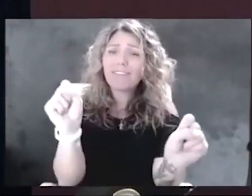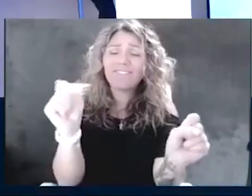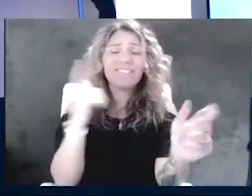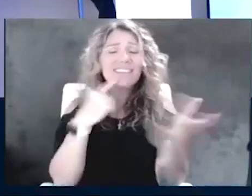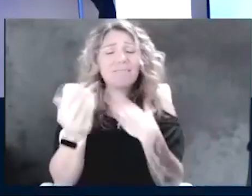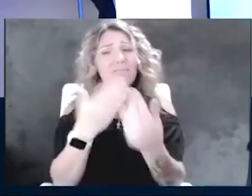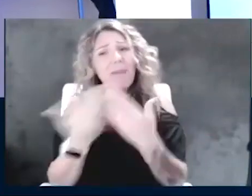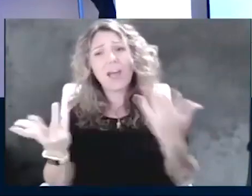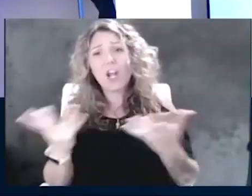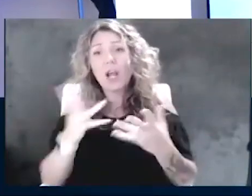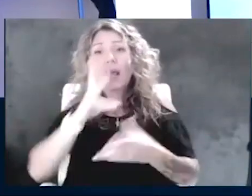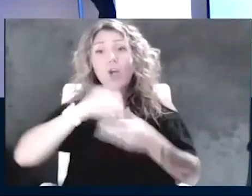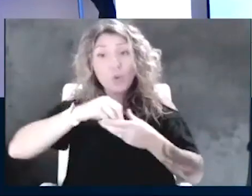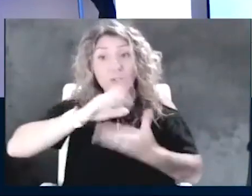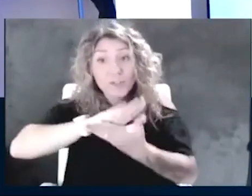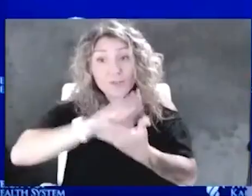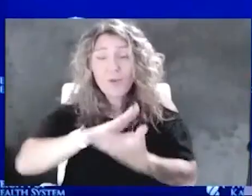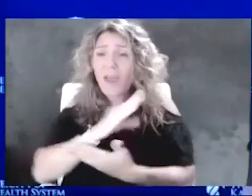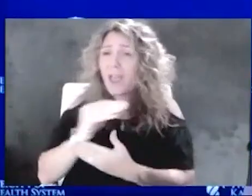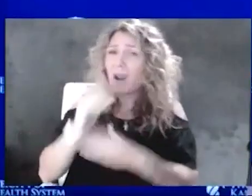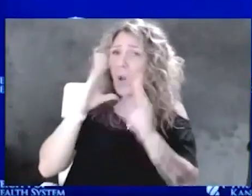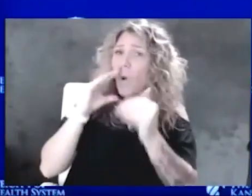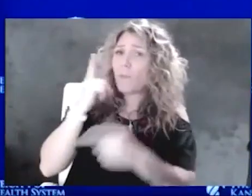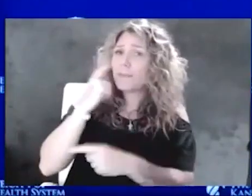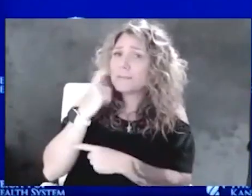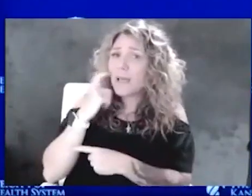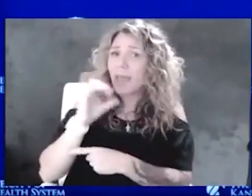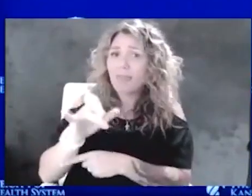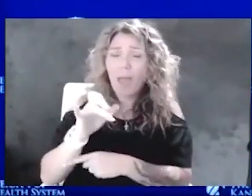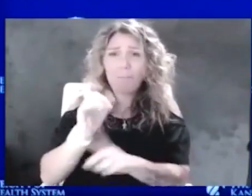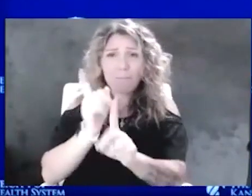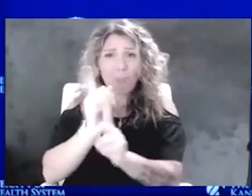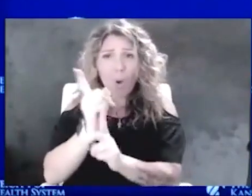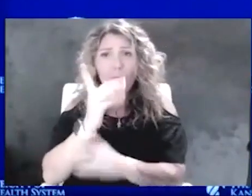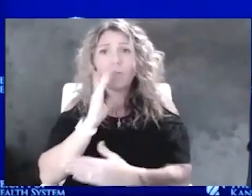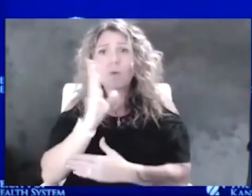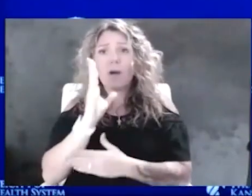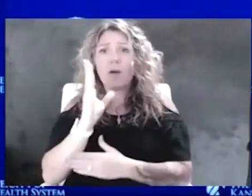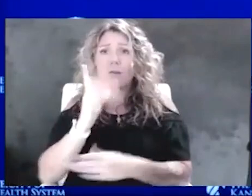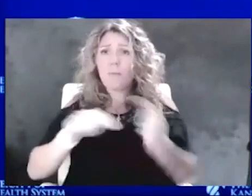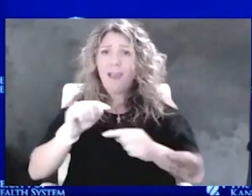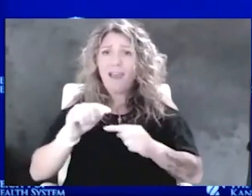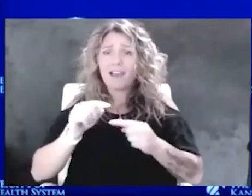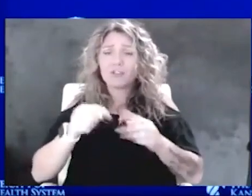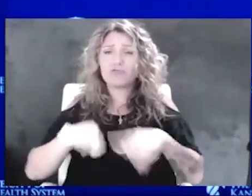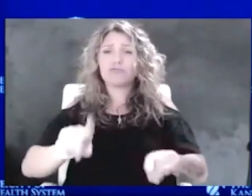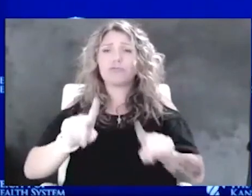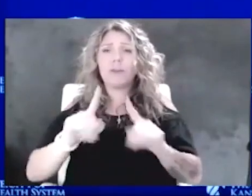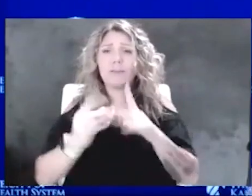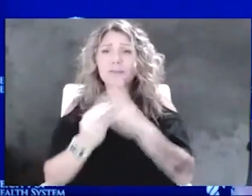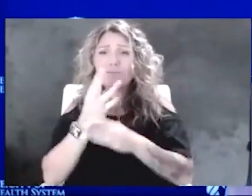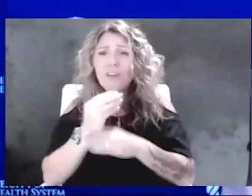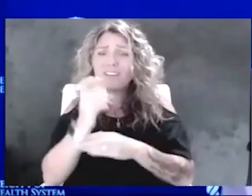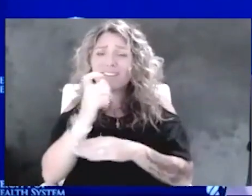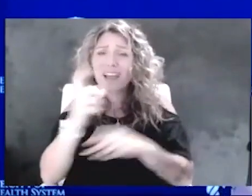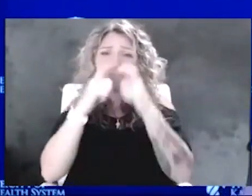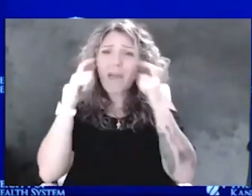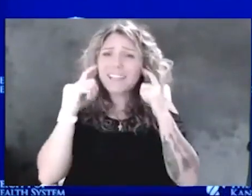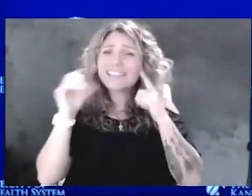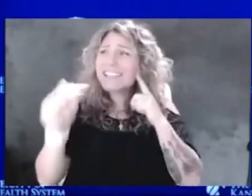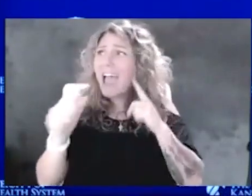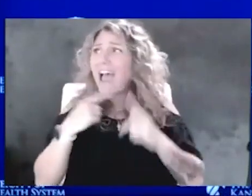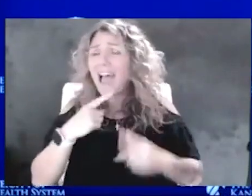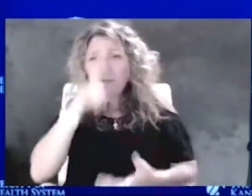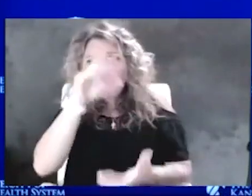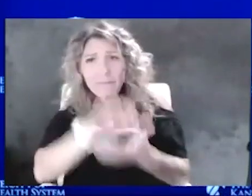hope and suspect we'll get back to that point where we were in the spring of not masking. Oh, I think we are too. It's just going to take a little bit of